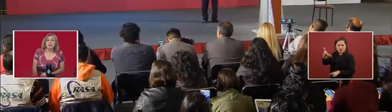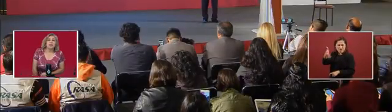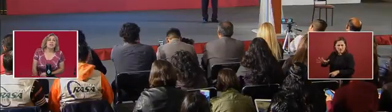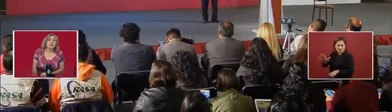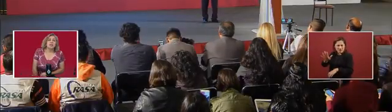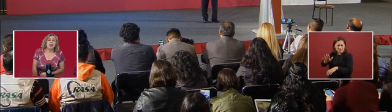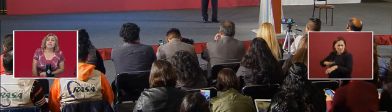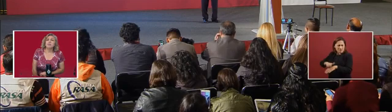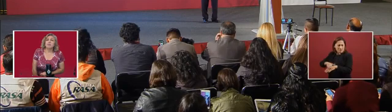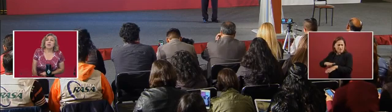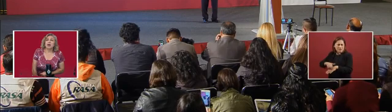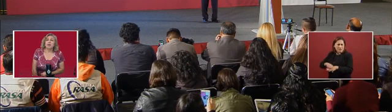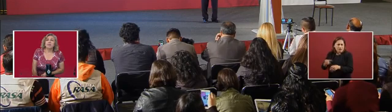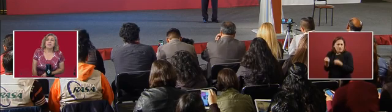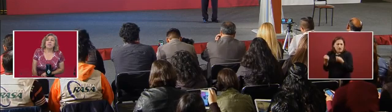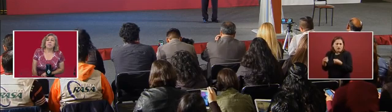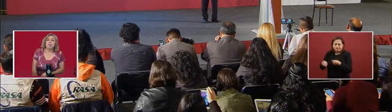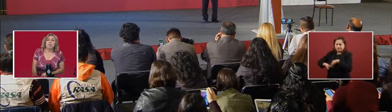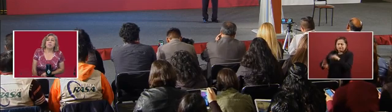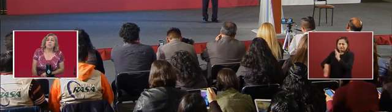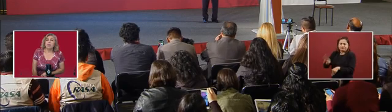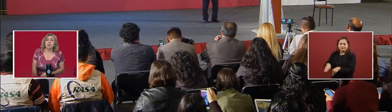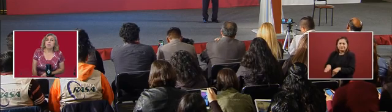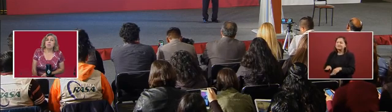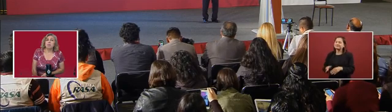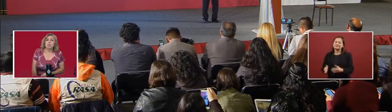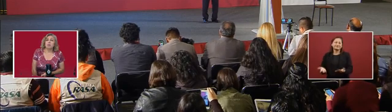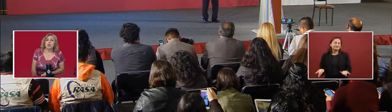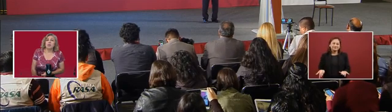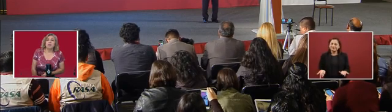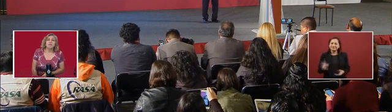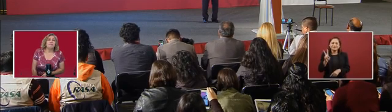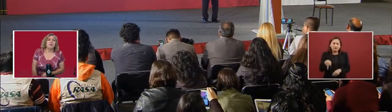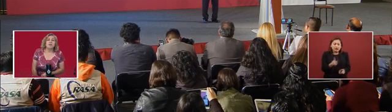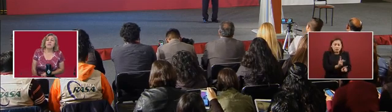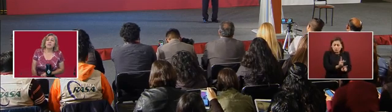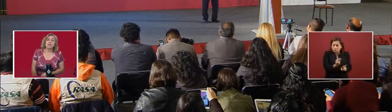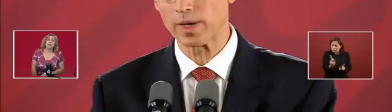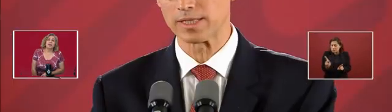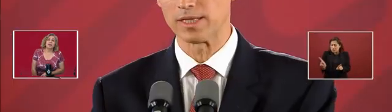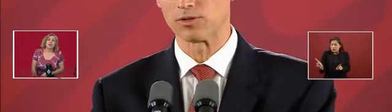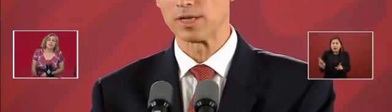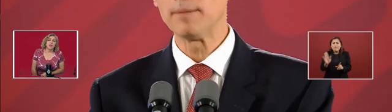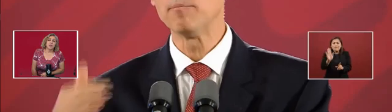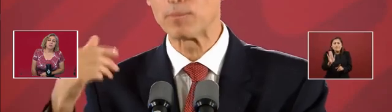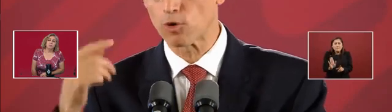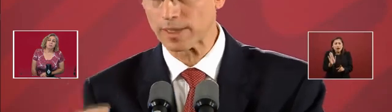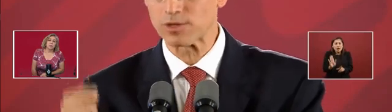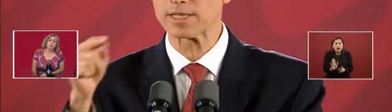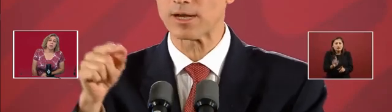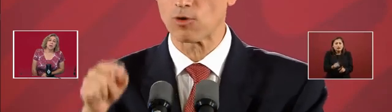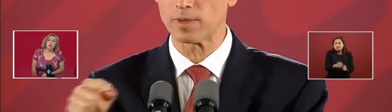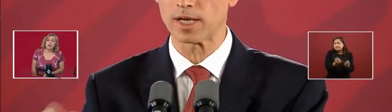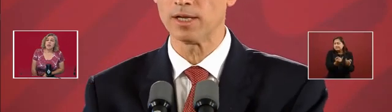but they're almost equivalent. So there's very little